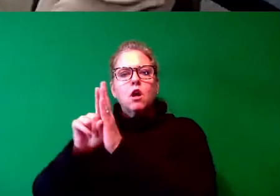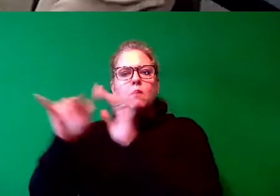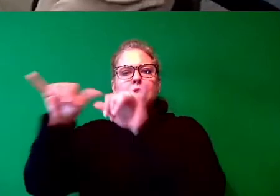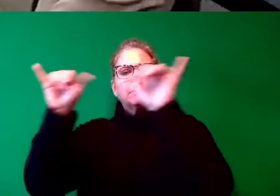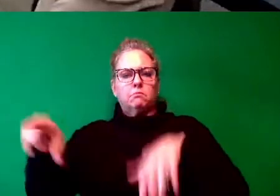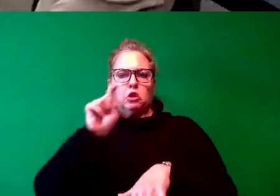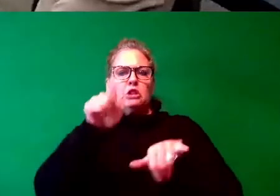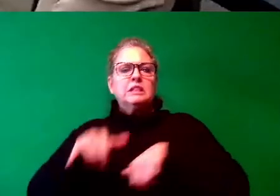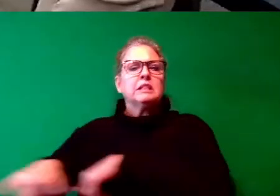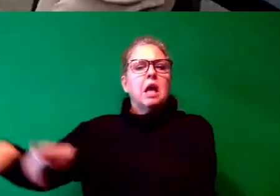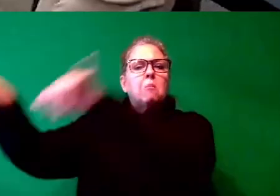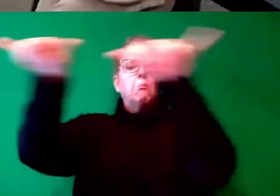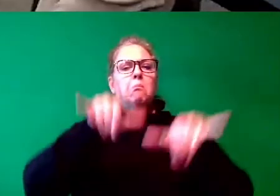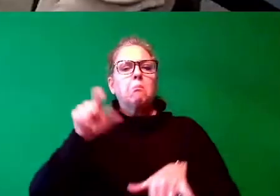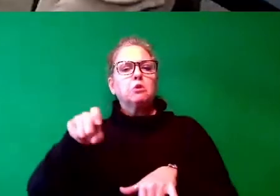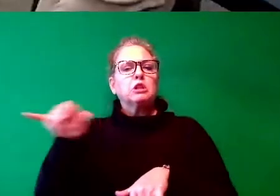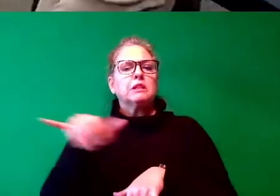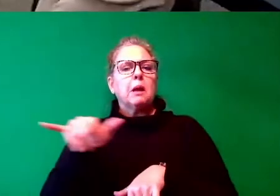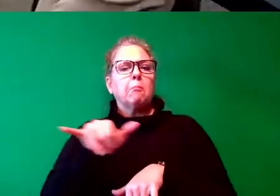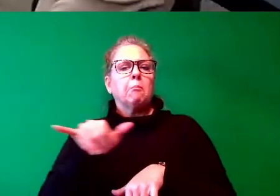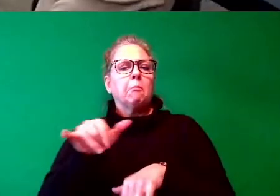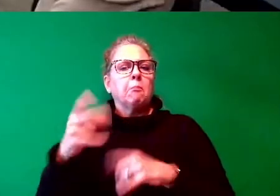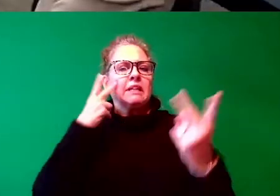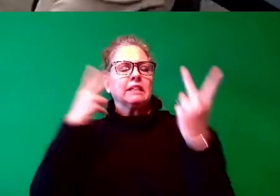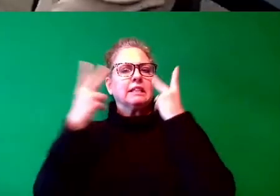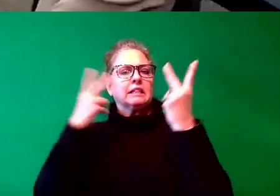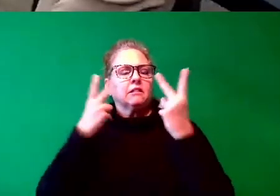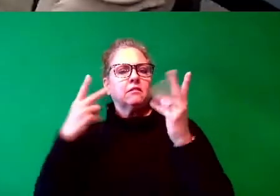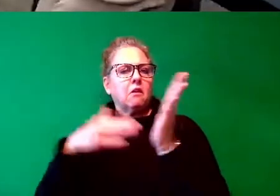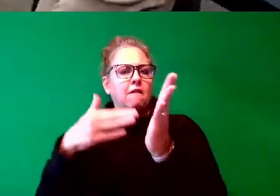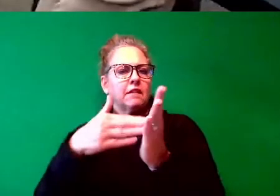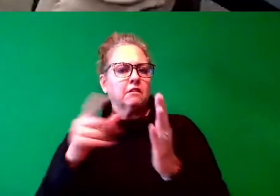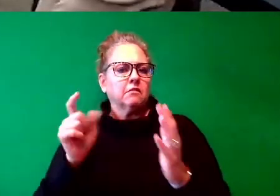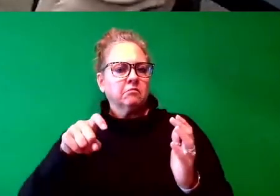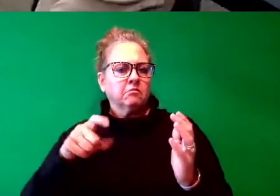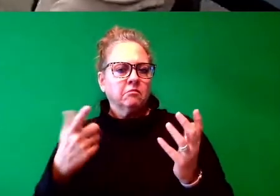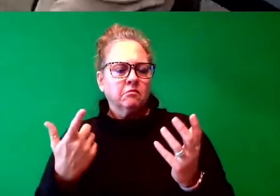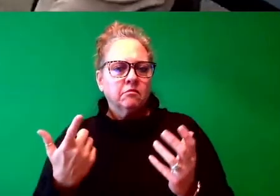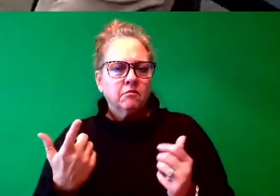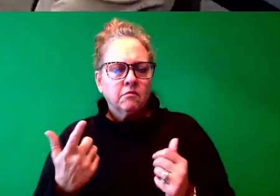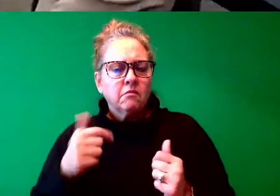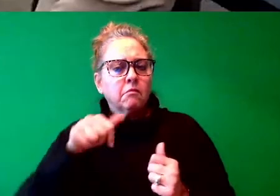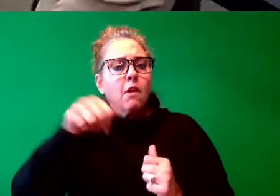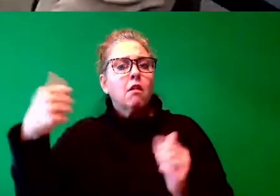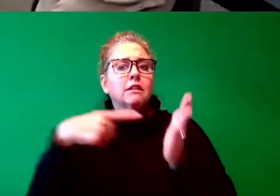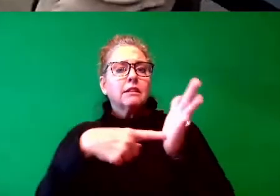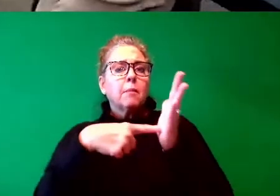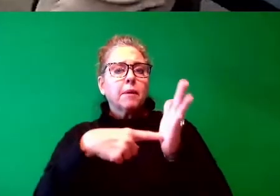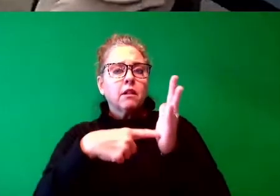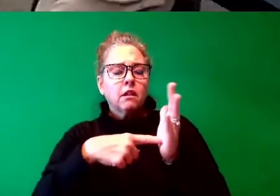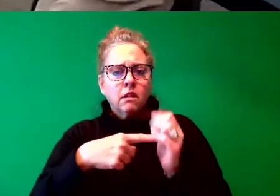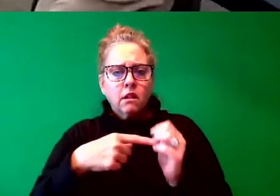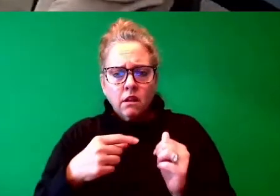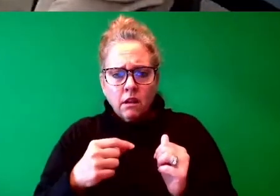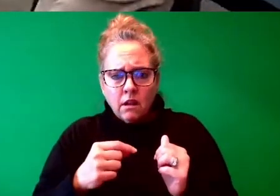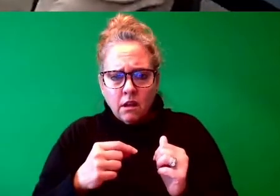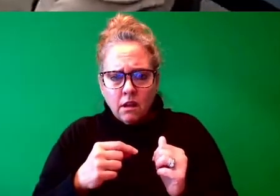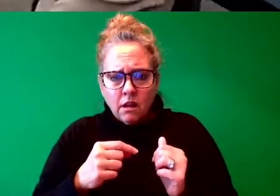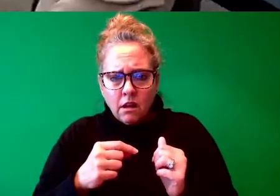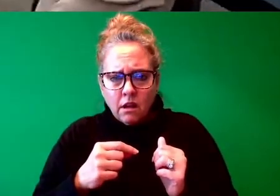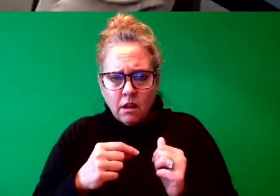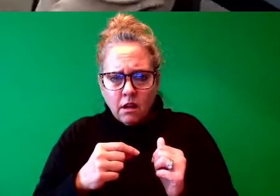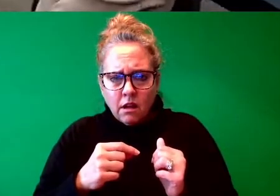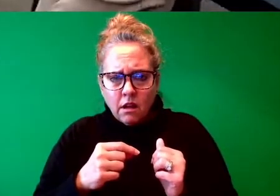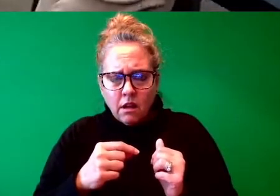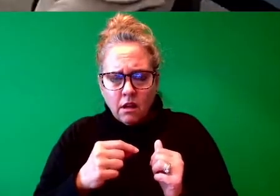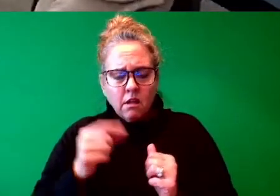alarm systems. To him, because he sees that, or my father, who was in law enforcement, they saw the world as